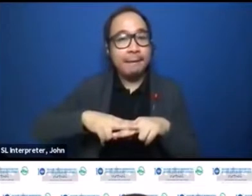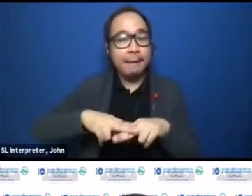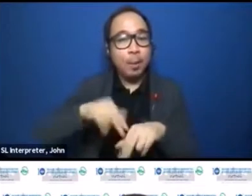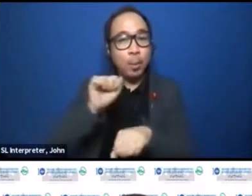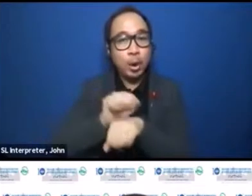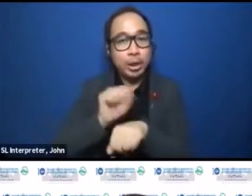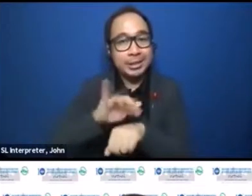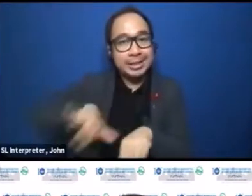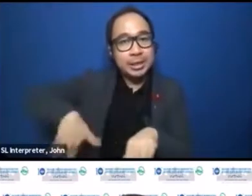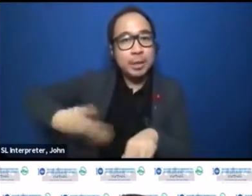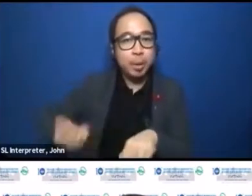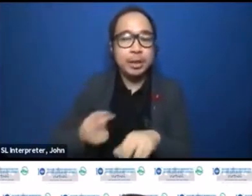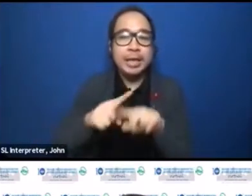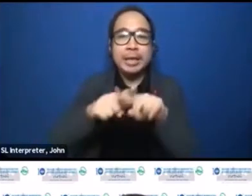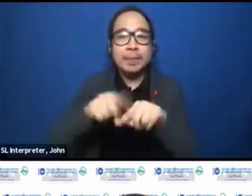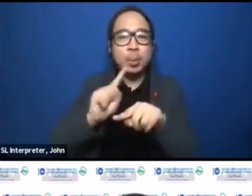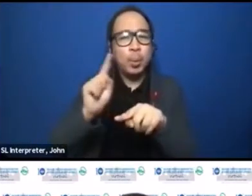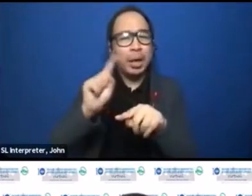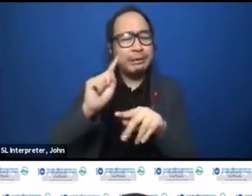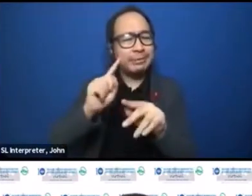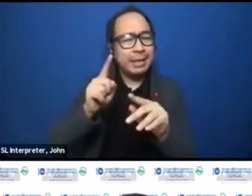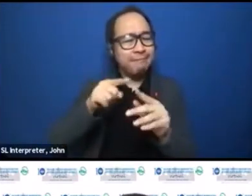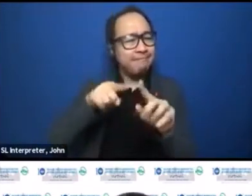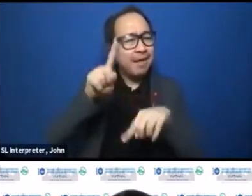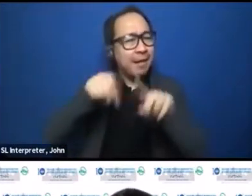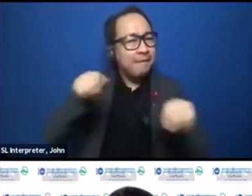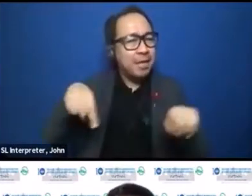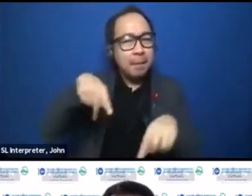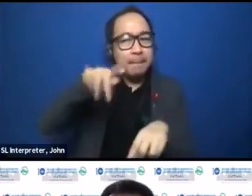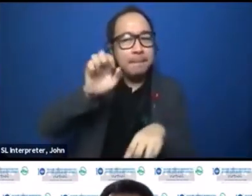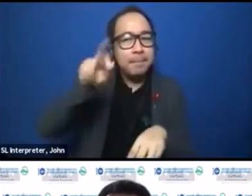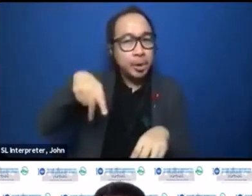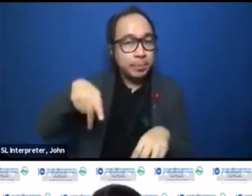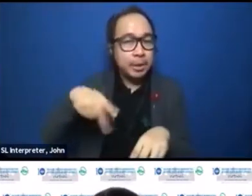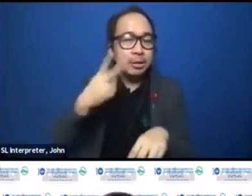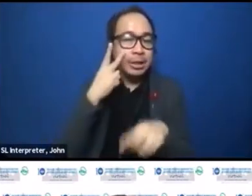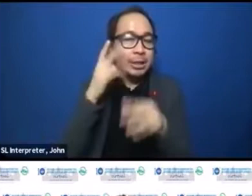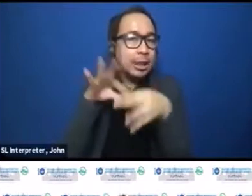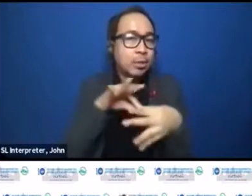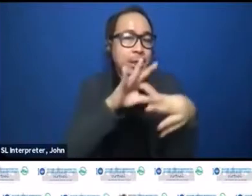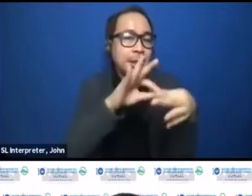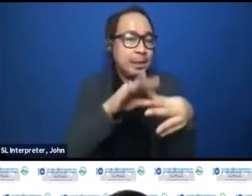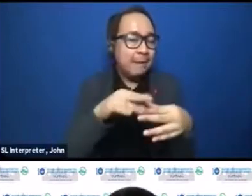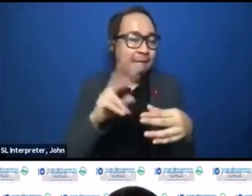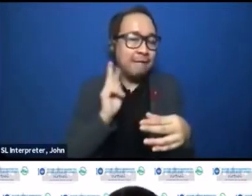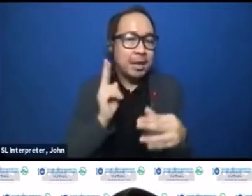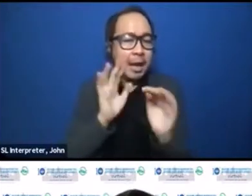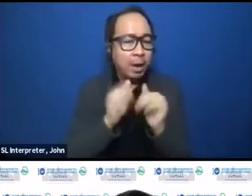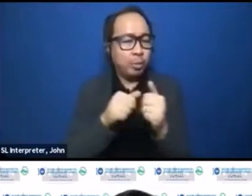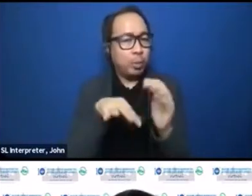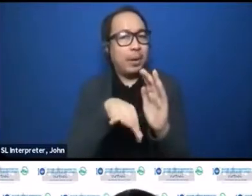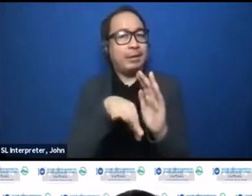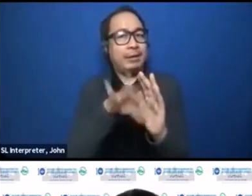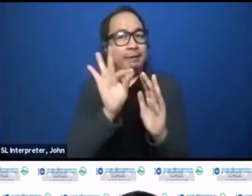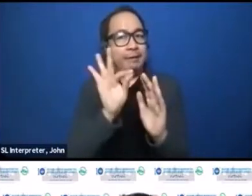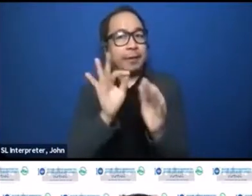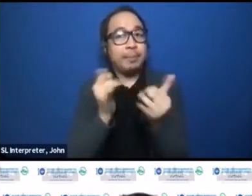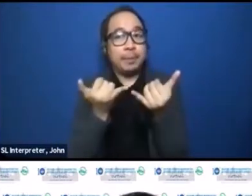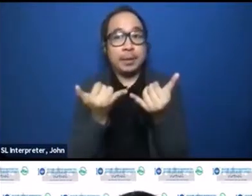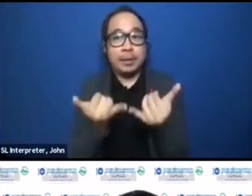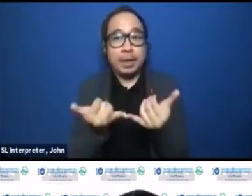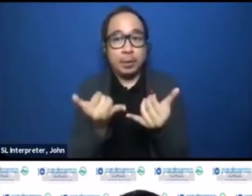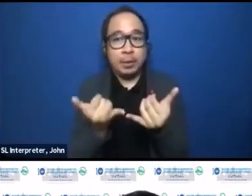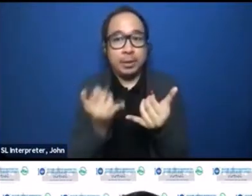perpetrators, and identifying factors associated with their victimization are also identified. It also calls for the